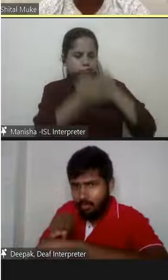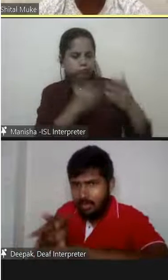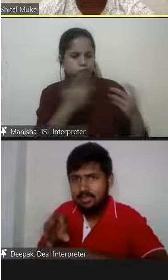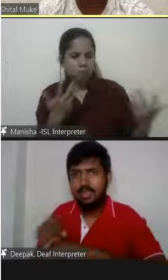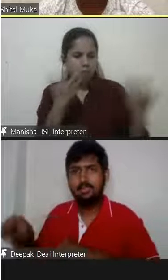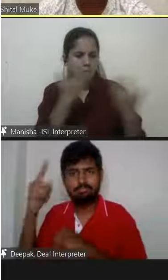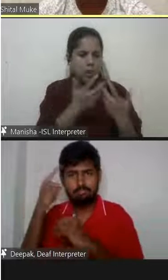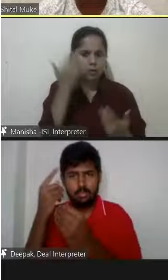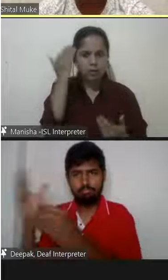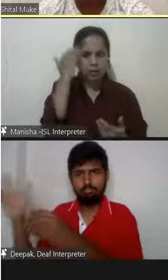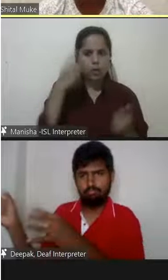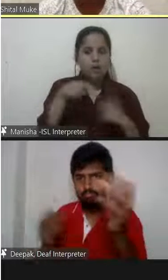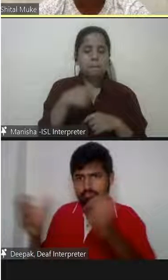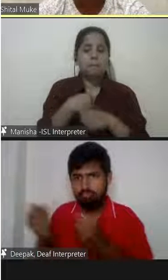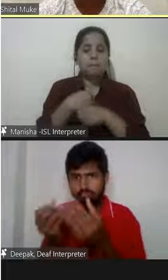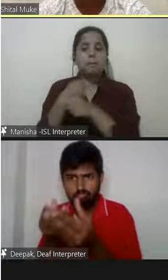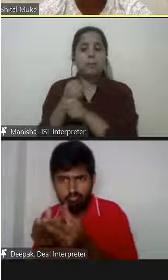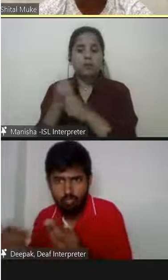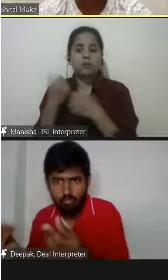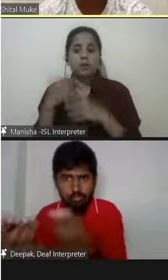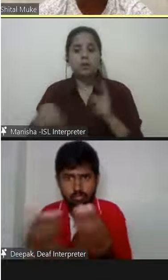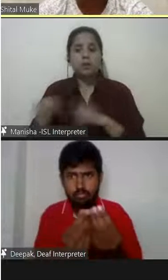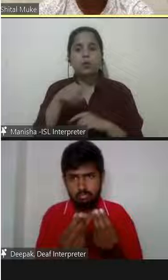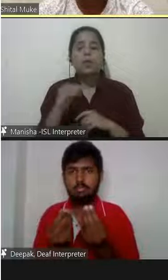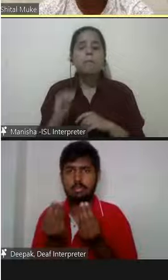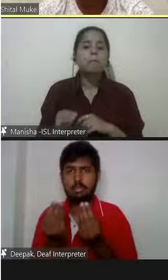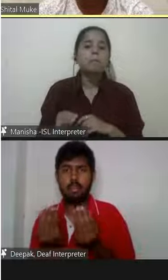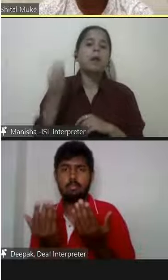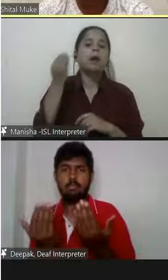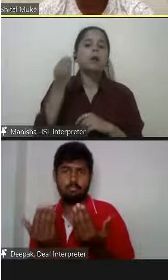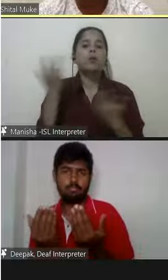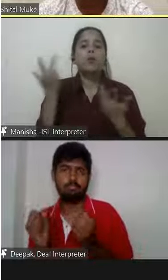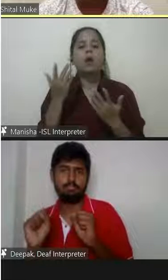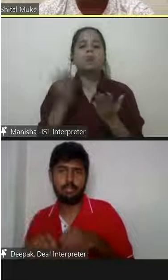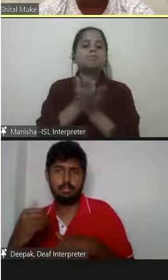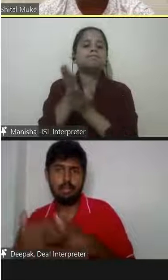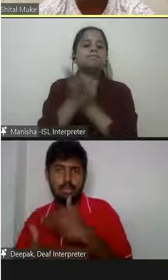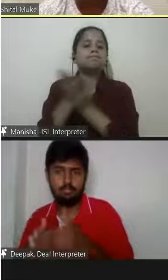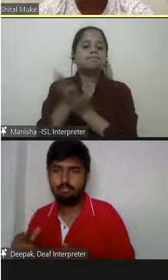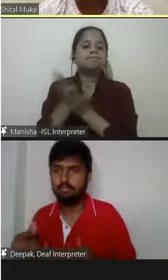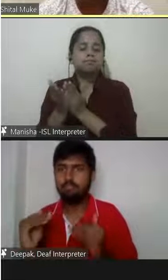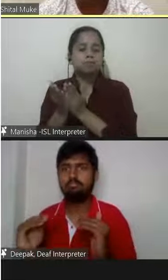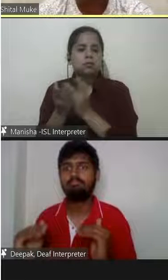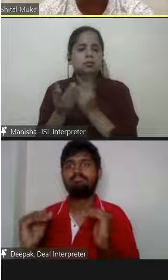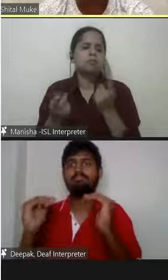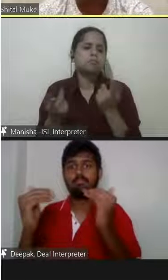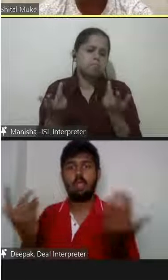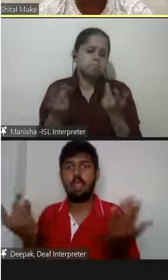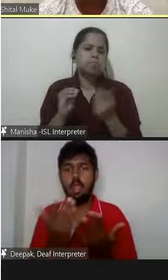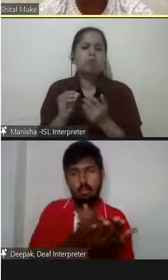been developed through the premium approach. The